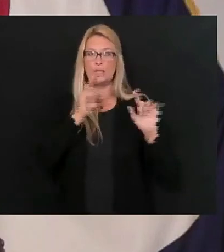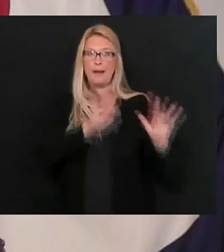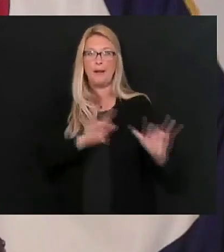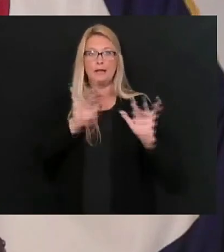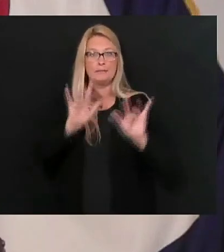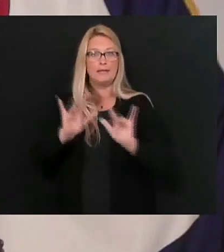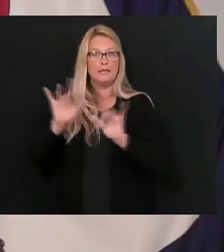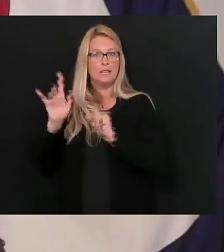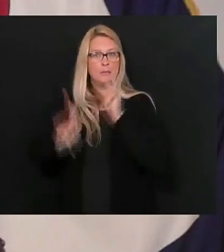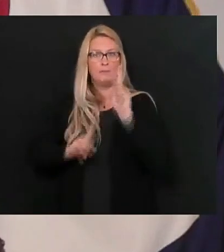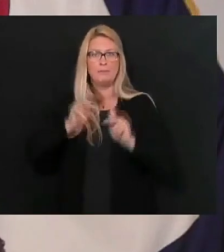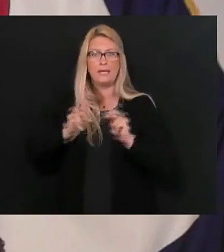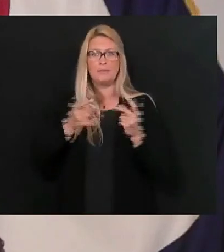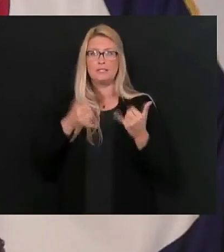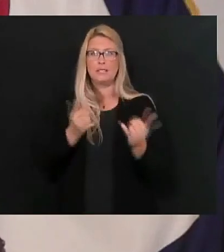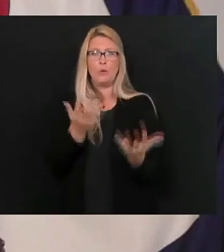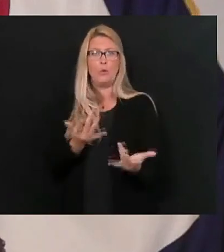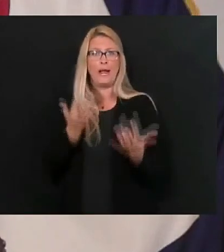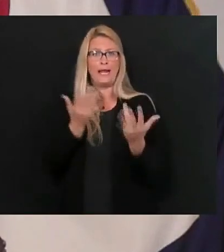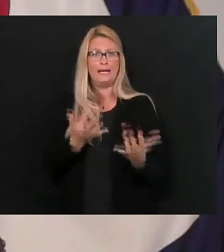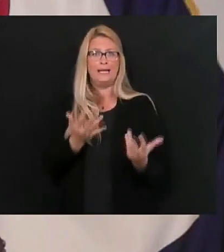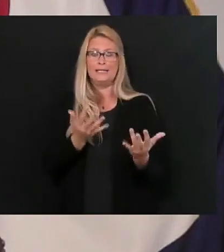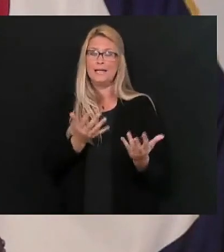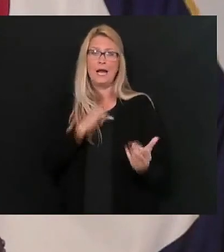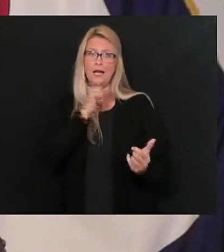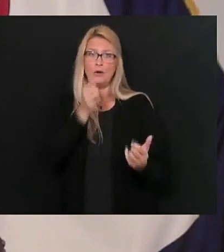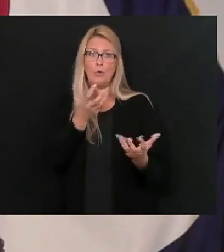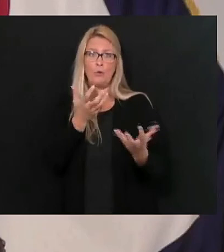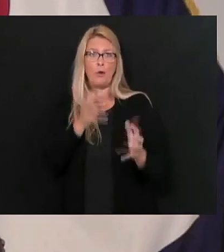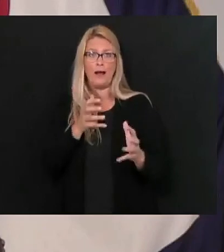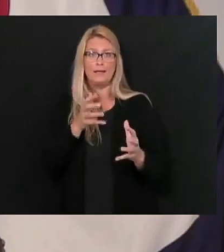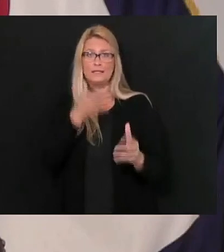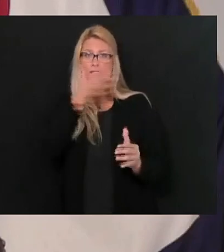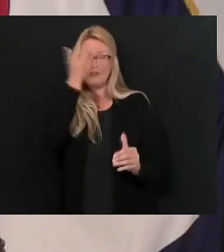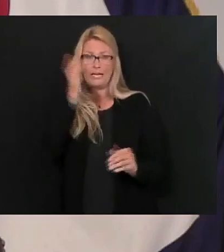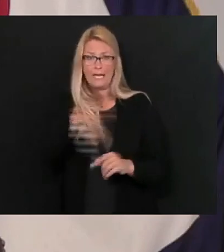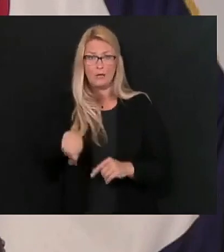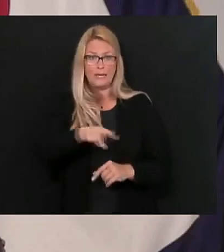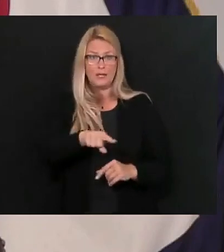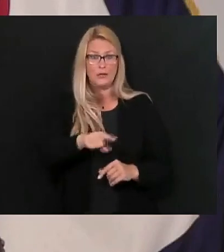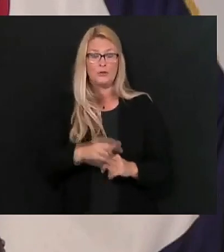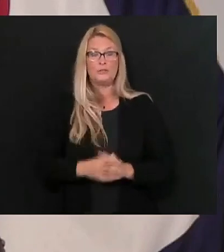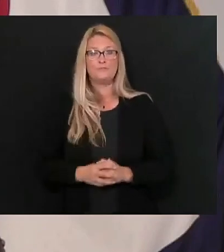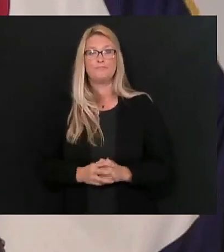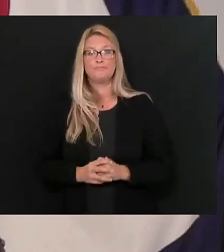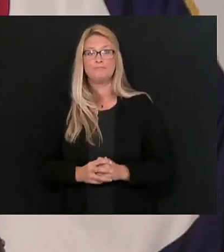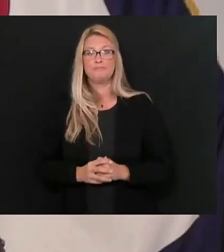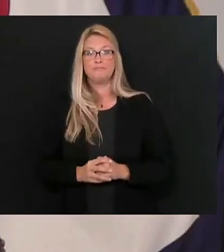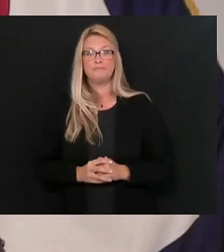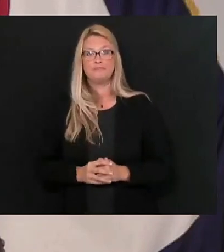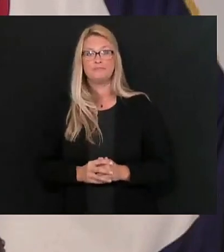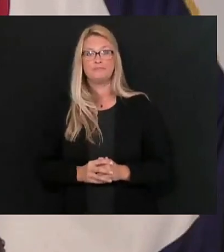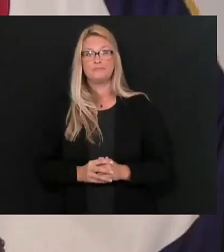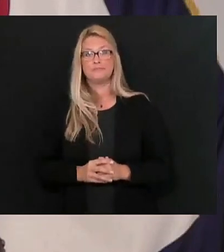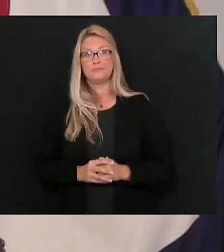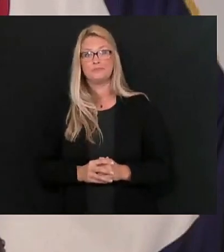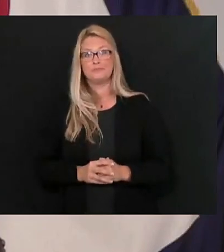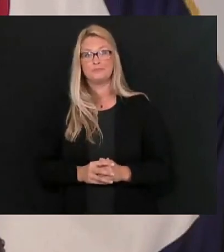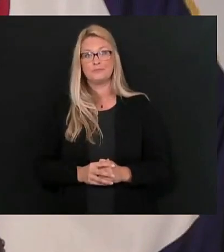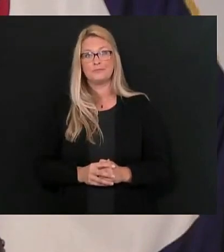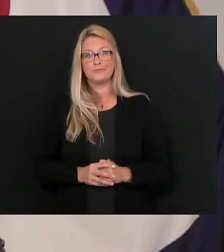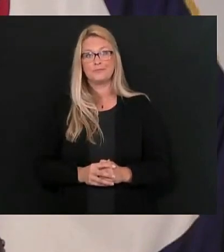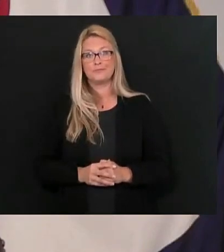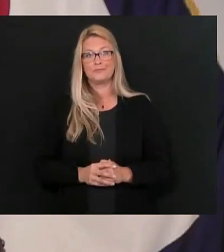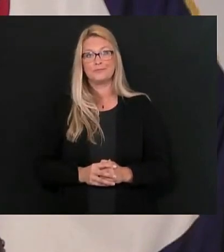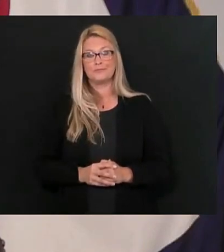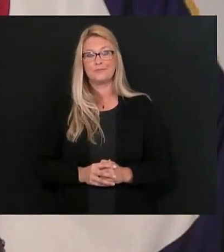those that are out there still hurting, and I'm not going to let you down there. That's just all there is to it. Now, but with all that being said, I